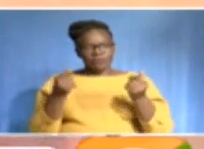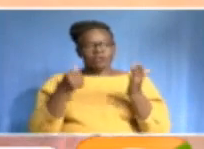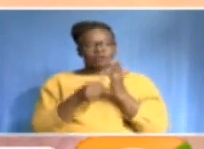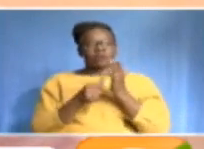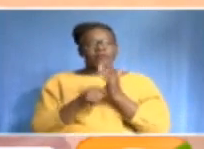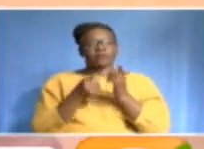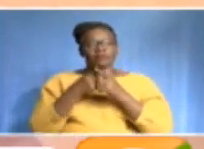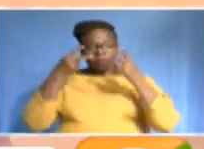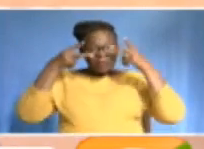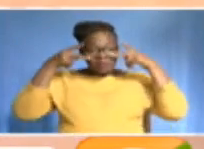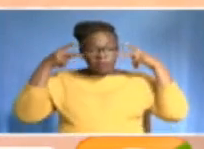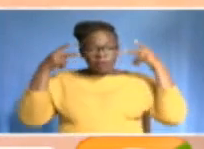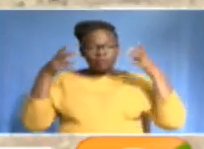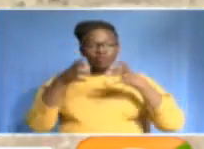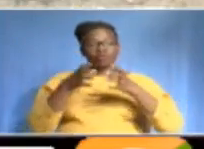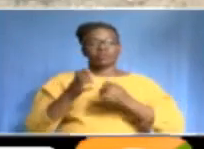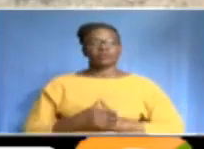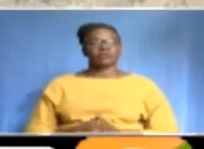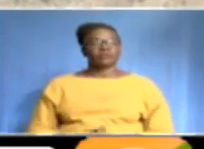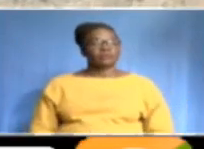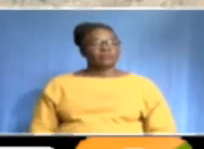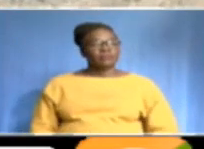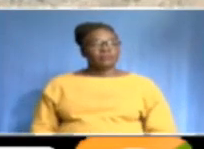ya Al-Shabaab.